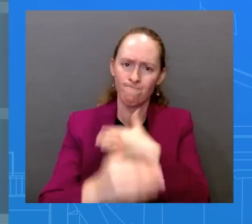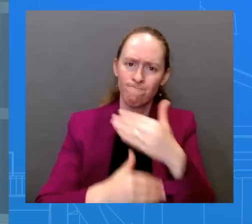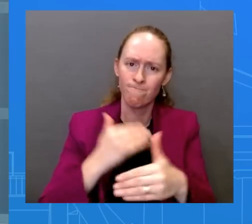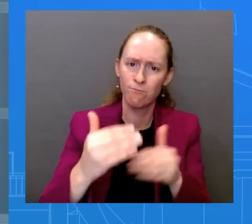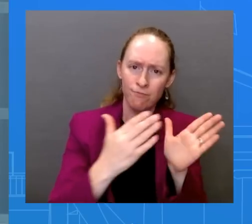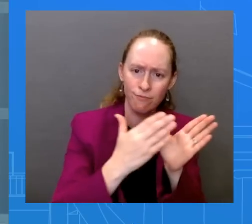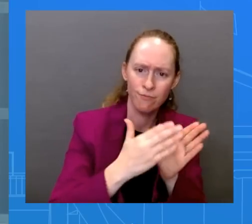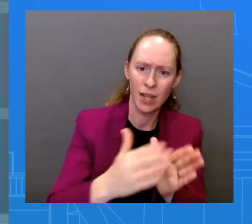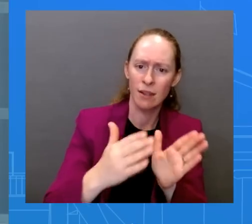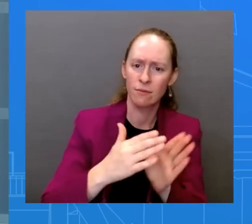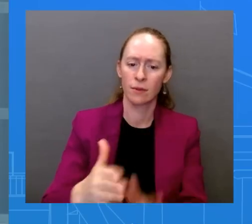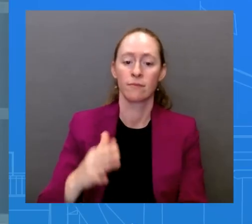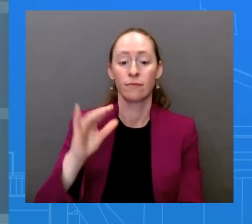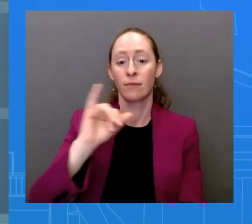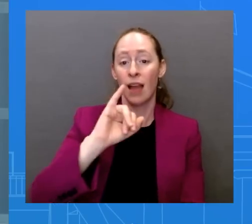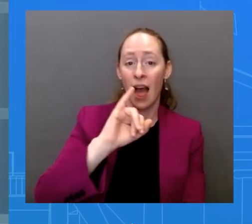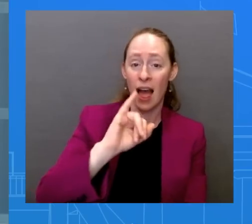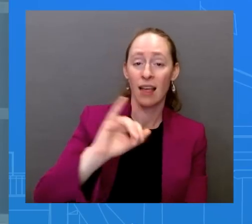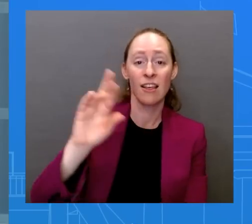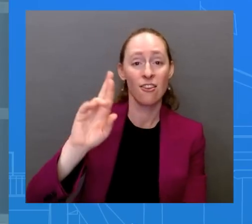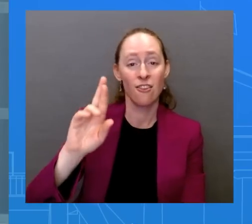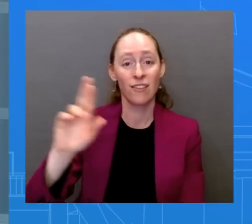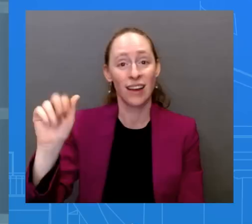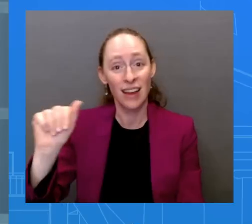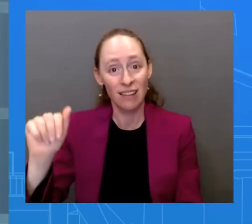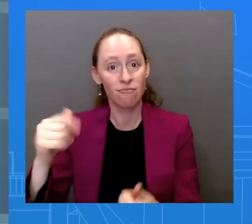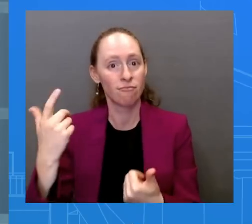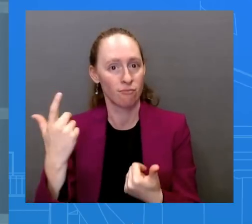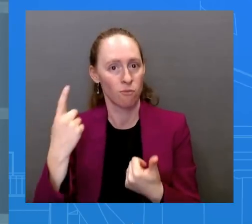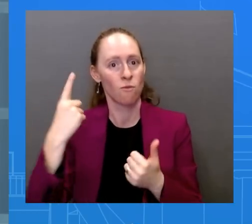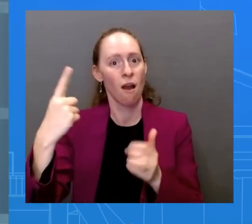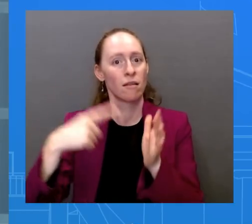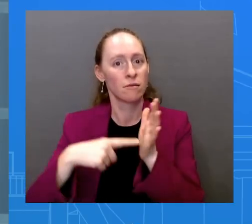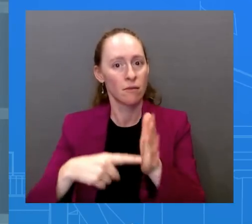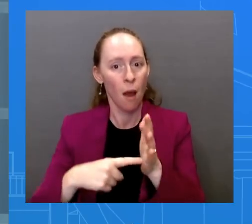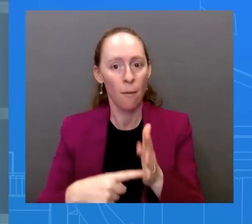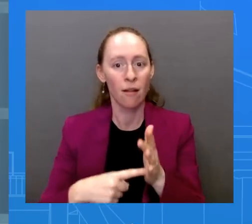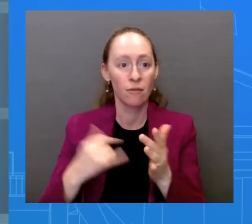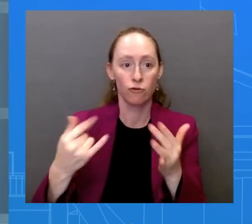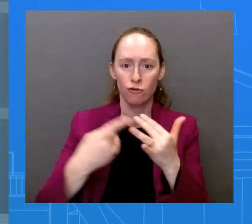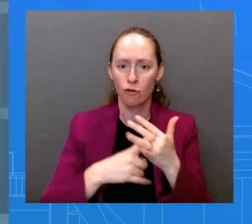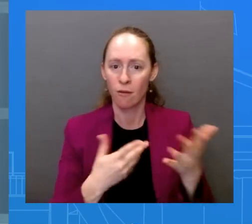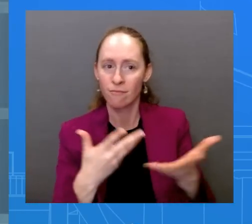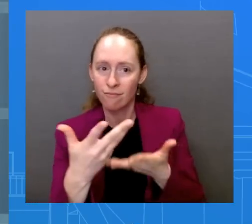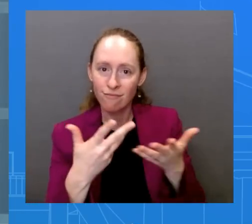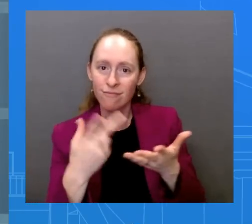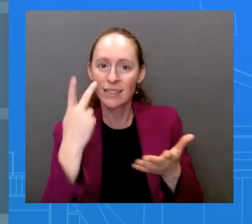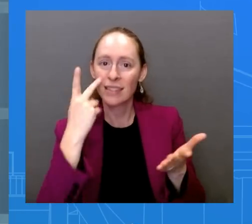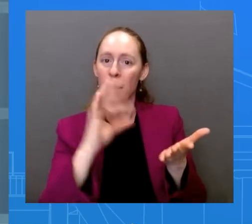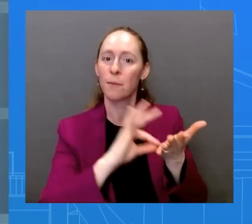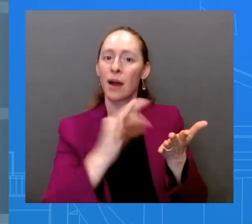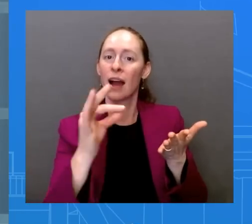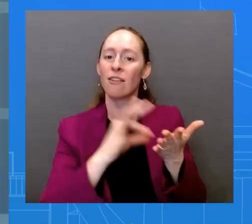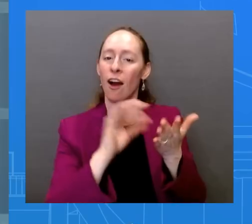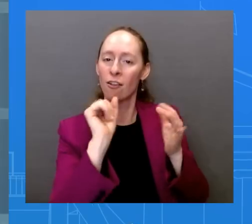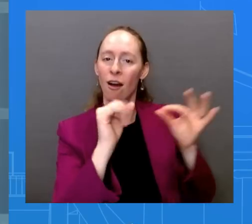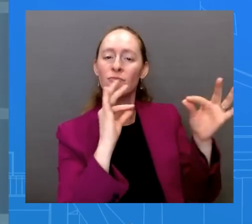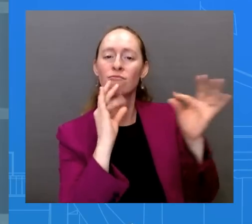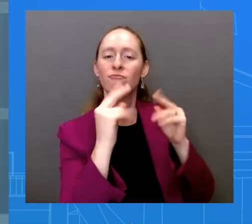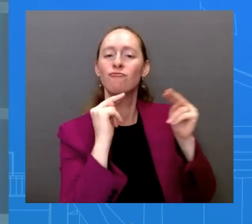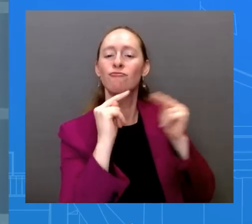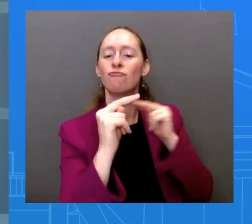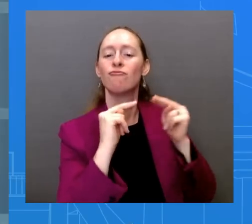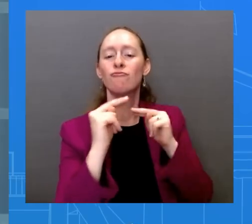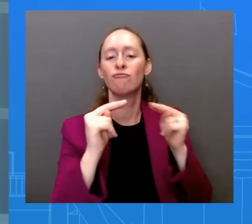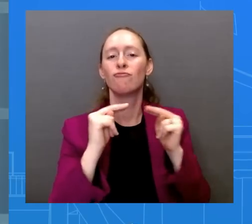important Medicare is now going to be able to negotiate, be able to lower cost for our seniors, and